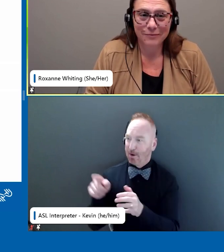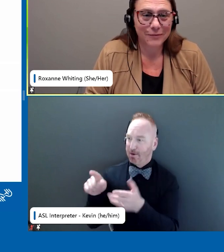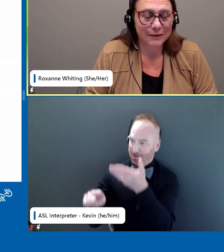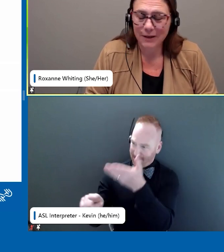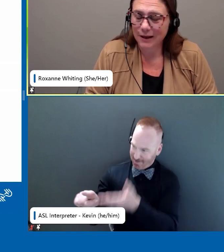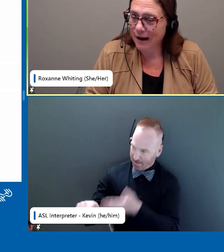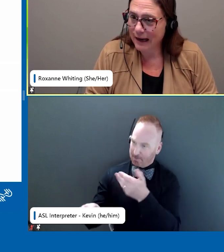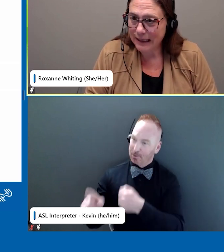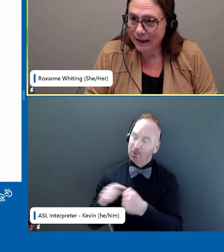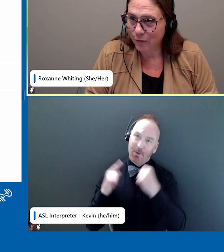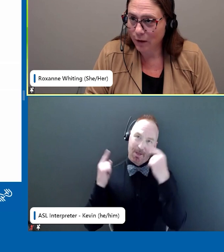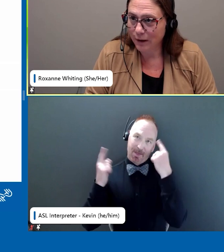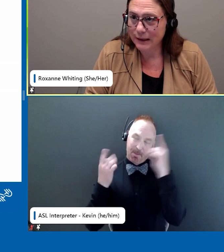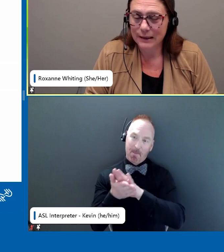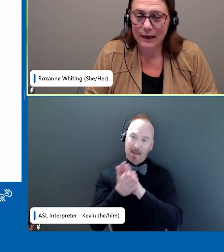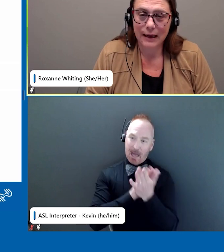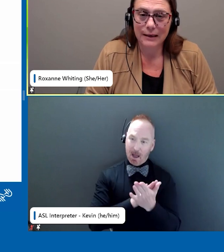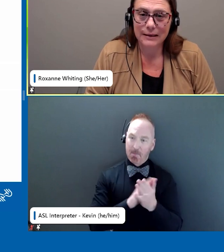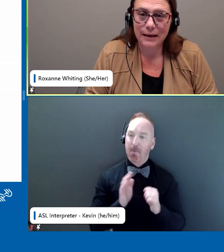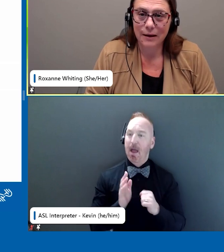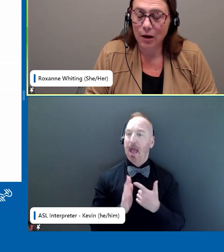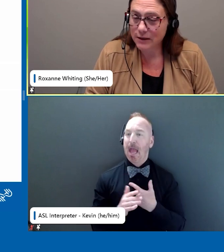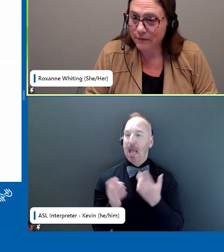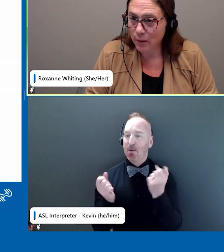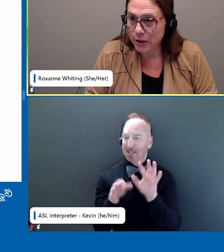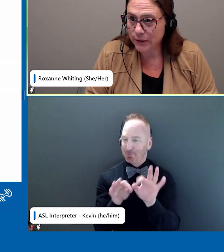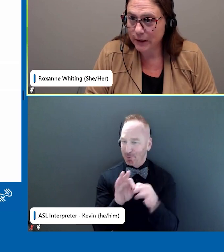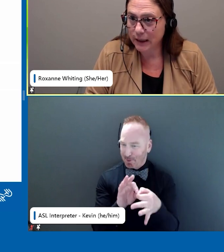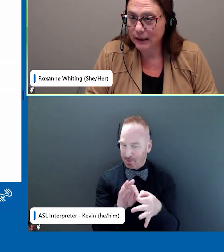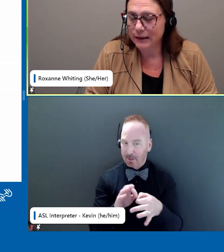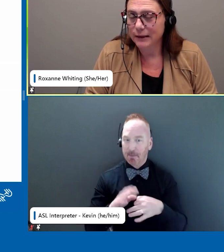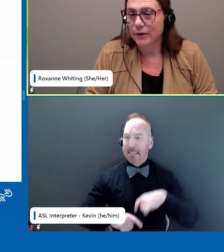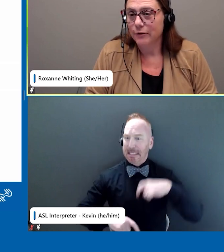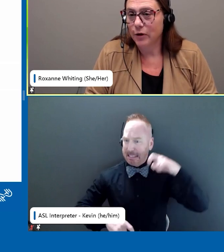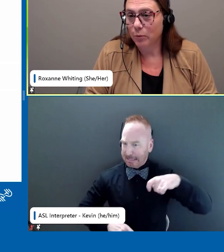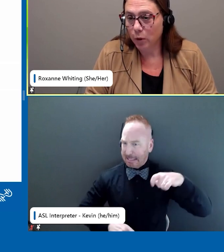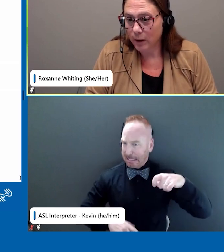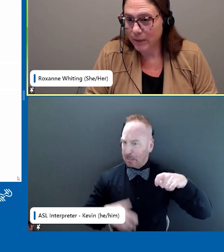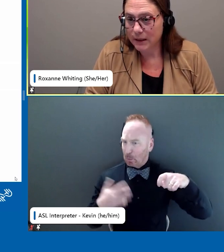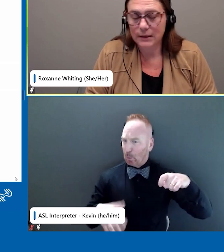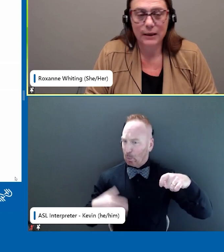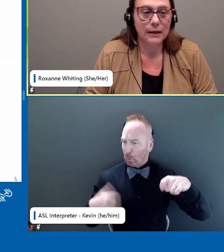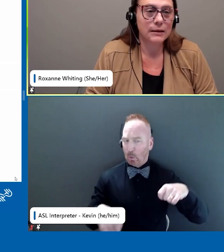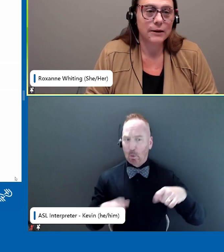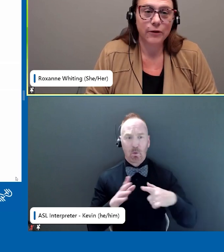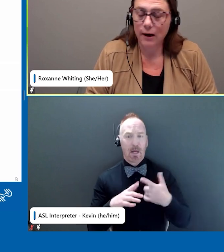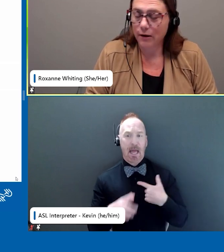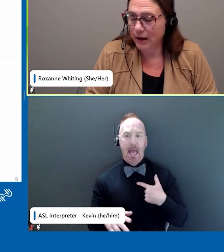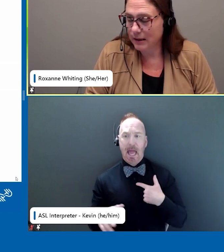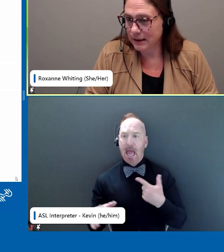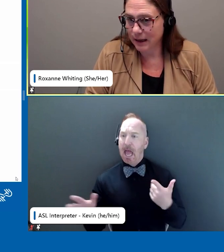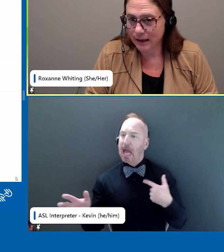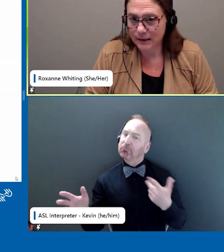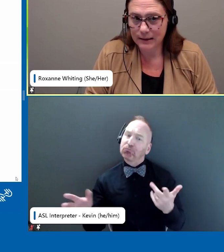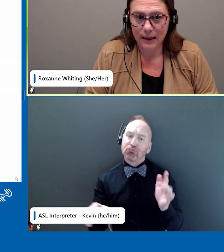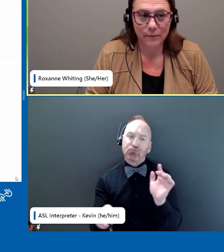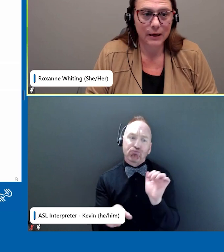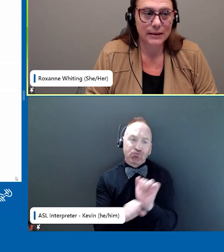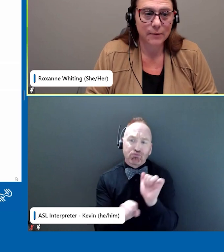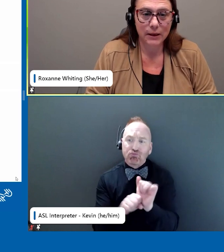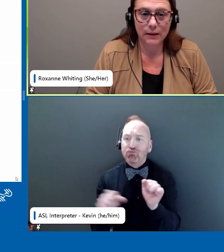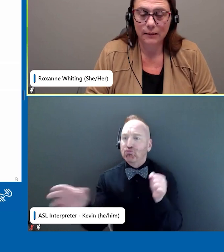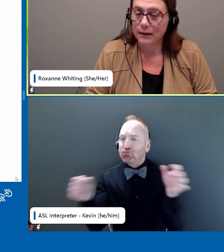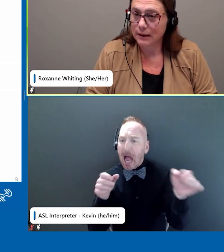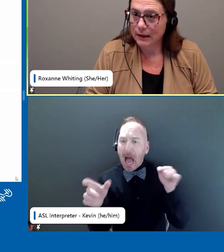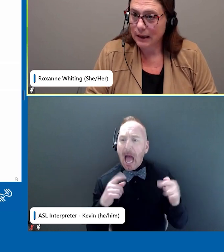There's a high need for it, and lots of opportunity for employment in different areas. And